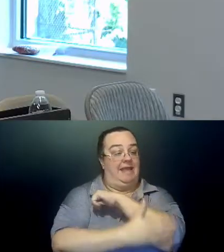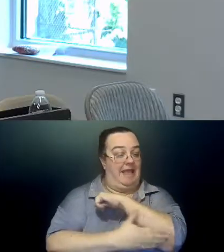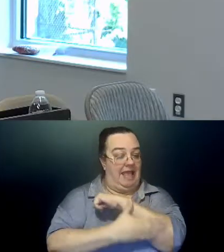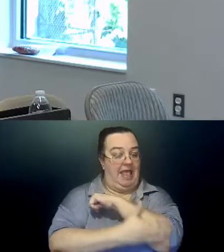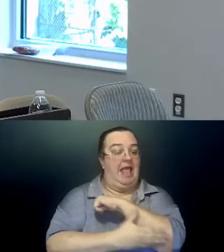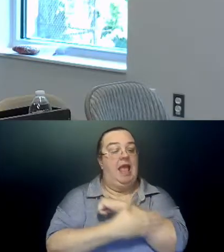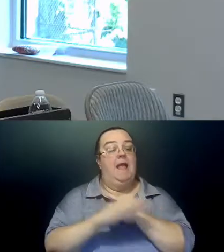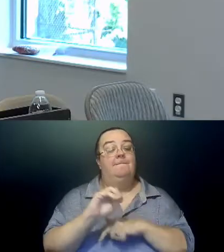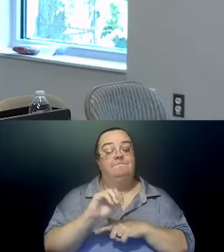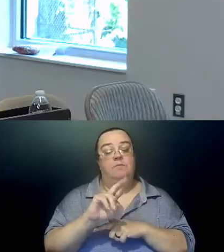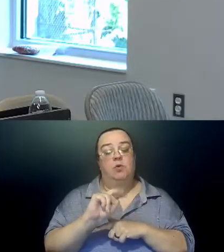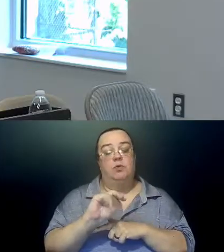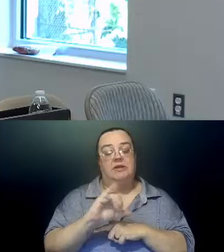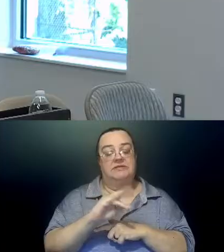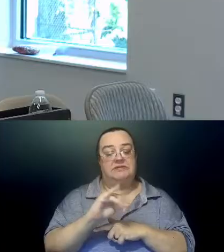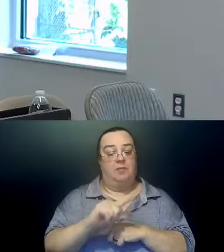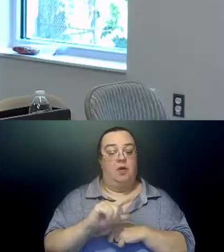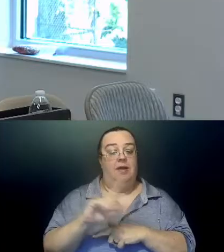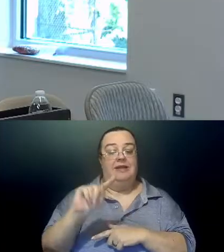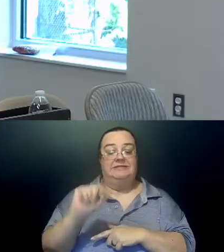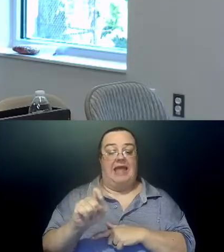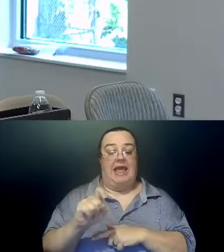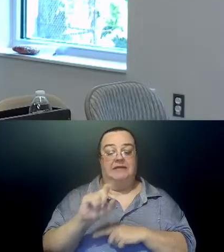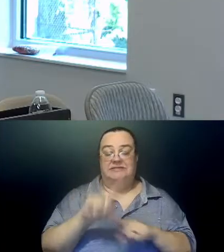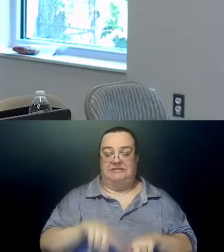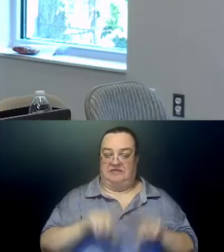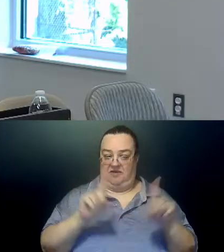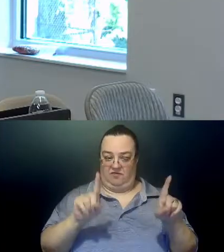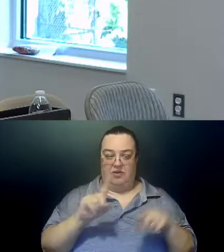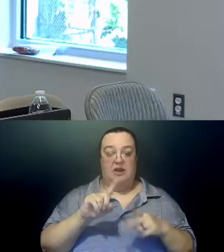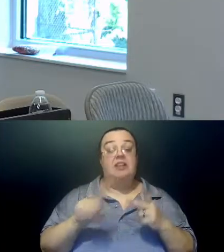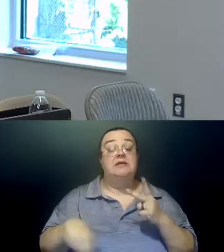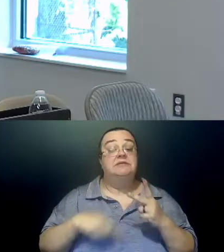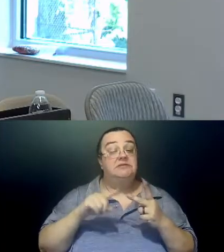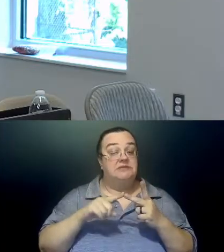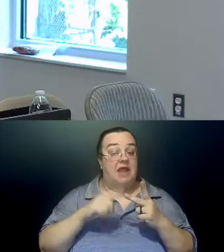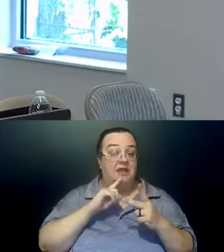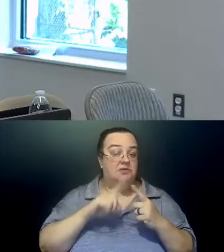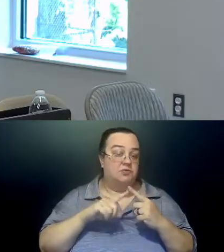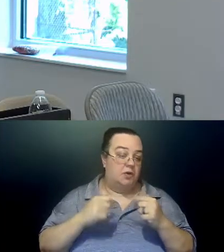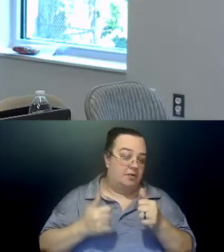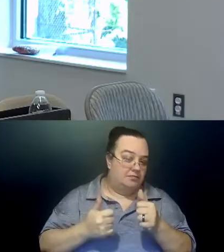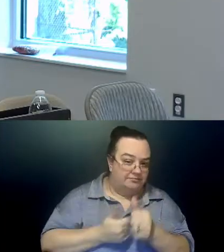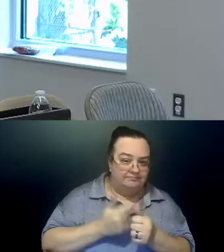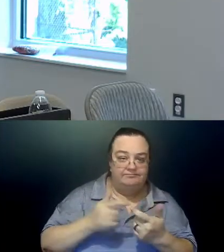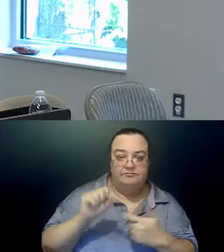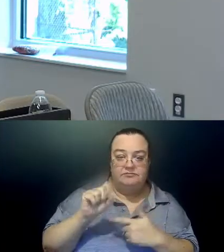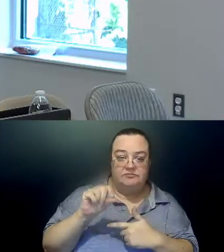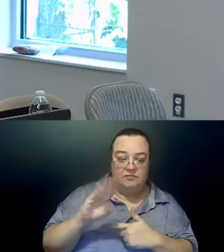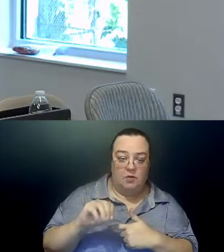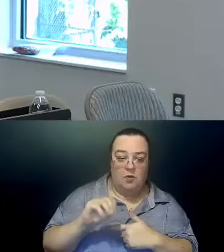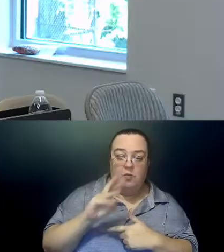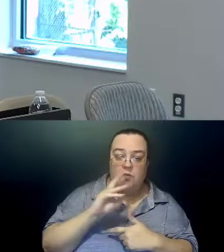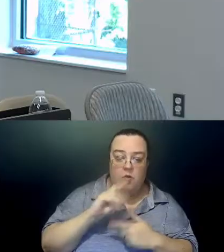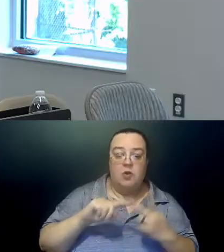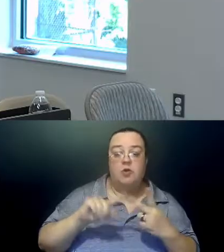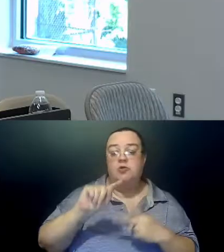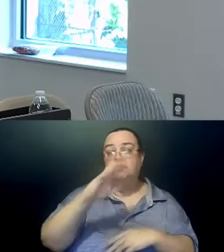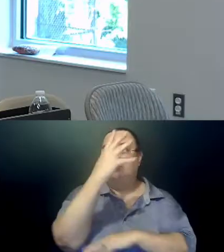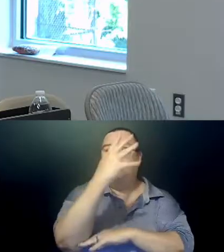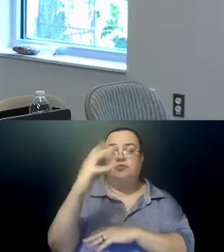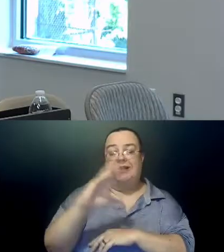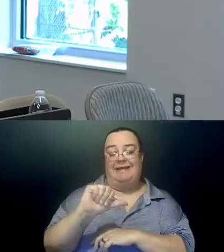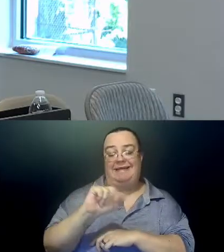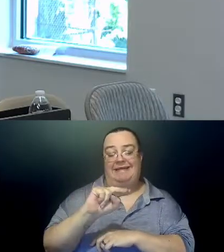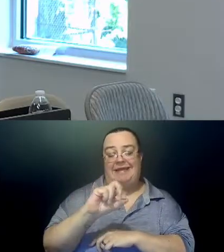municipal tax differential. The second is to pursue stormwater, tree canopy, infrastructure